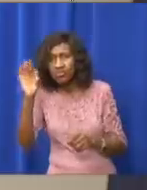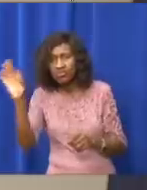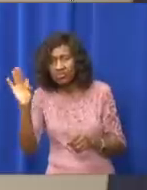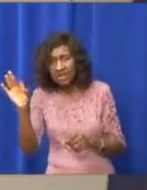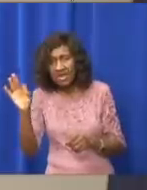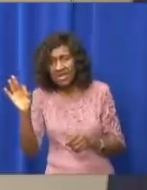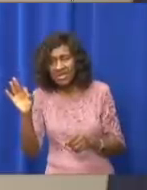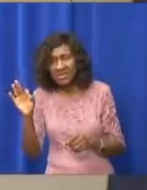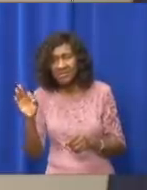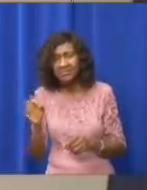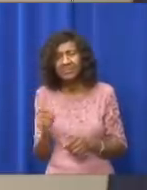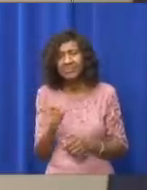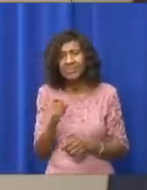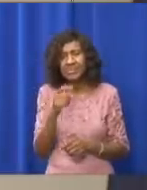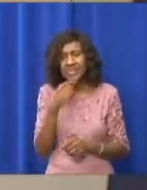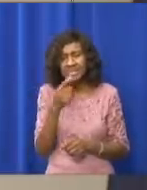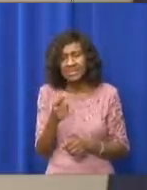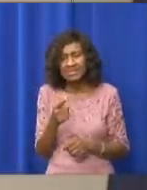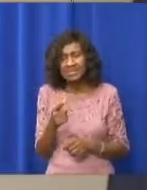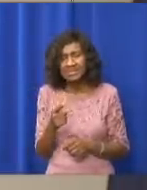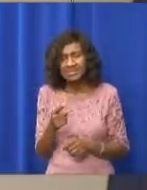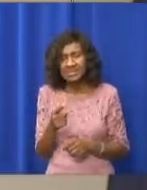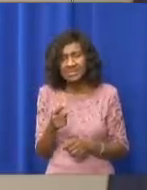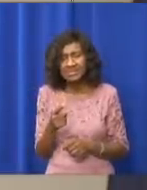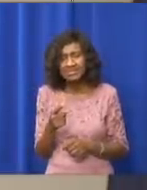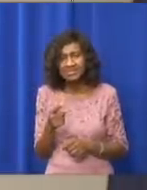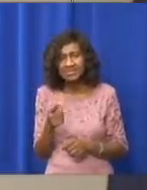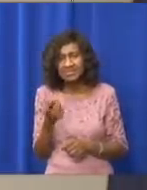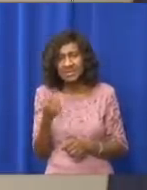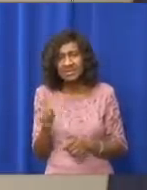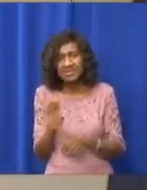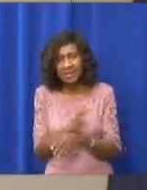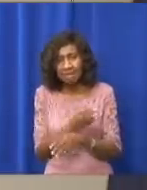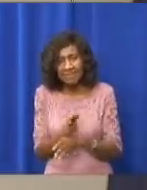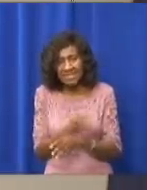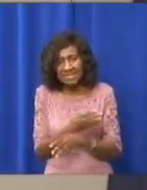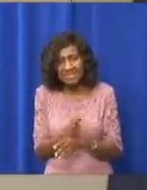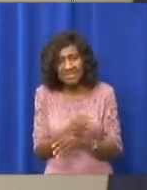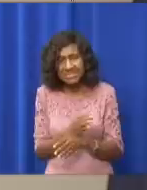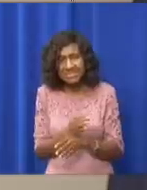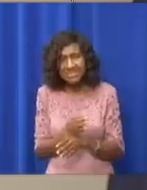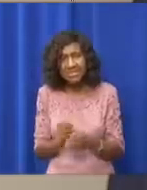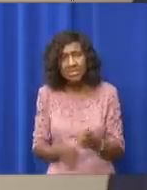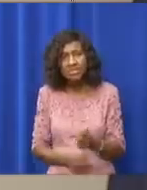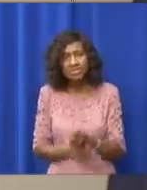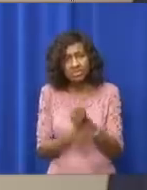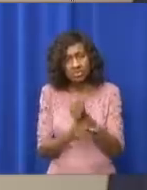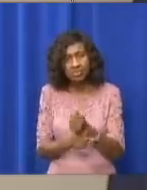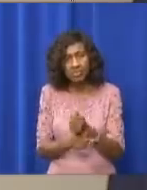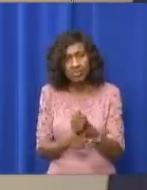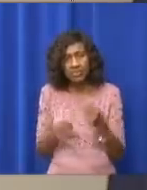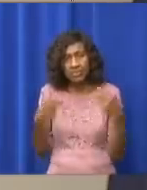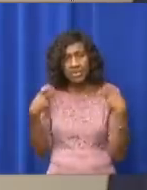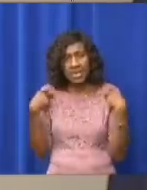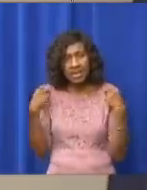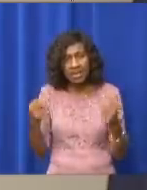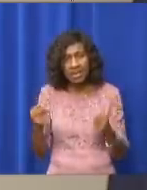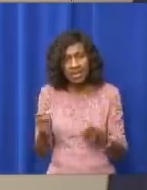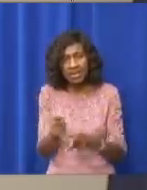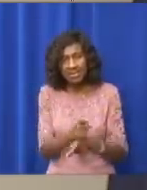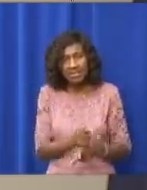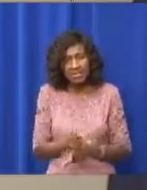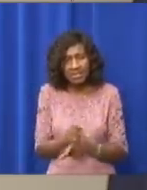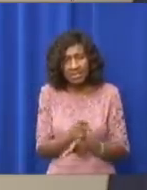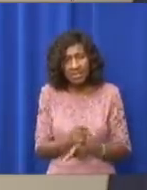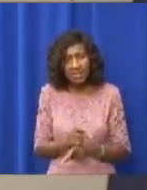to be impressed by the responsiveness of this business community to support the healthcare sector in this crucial time